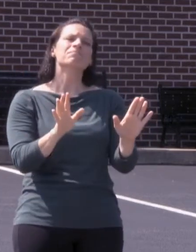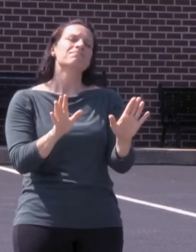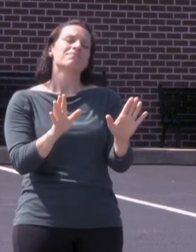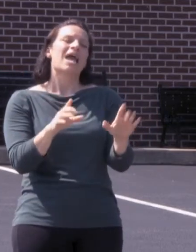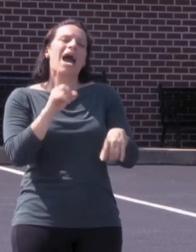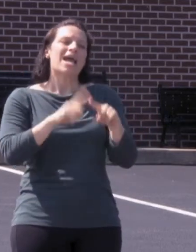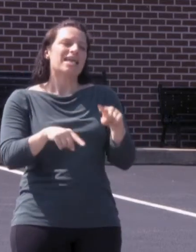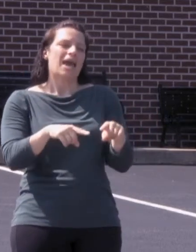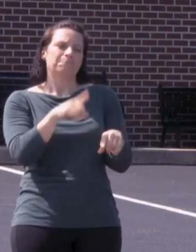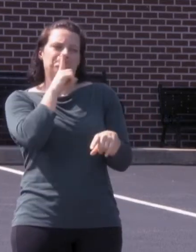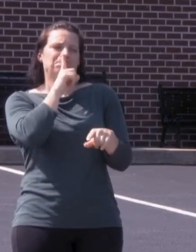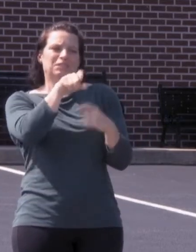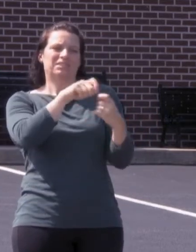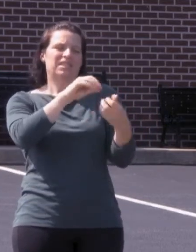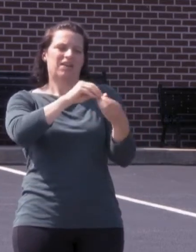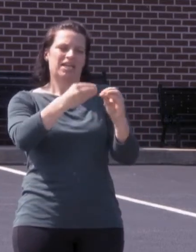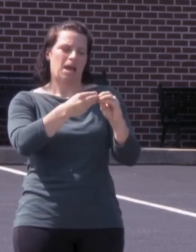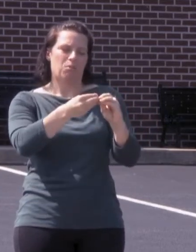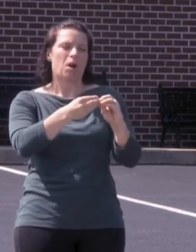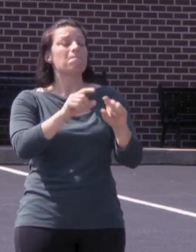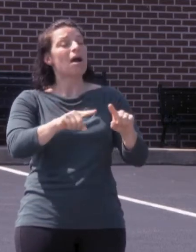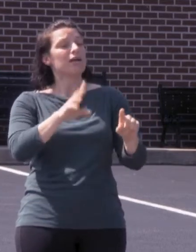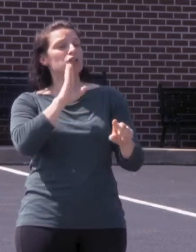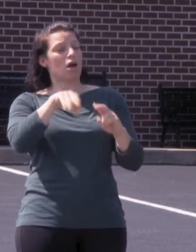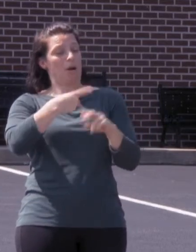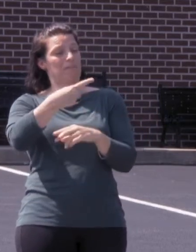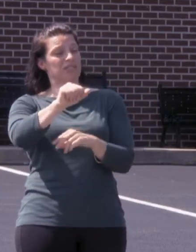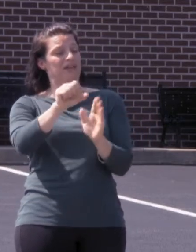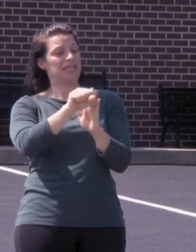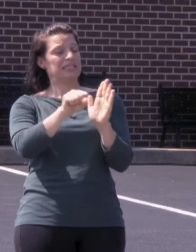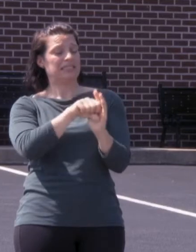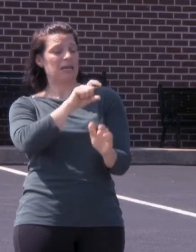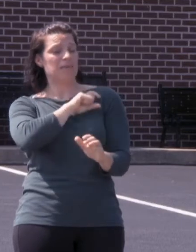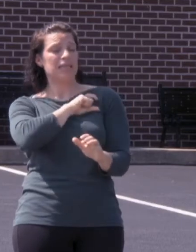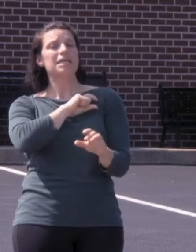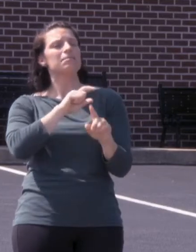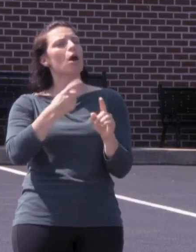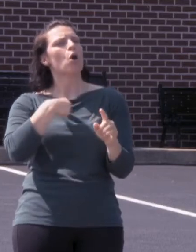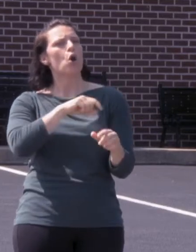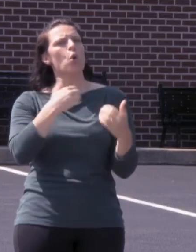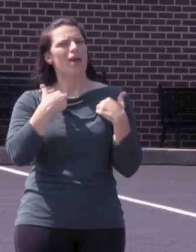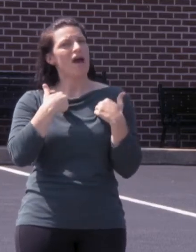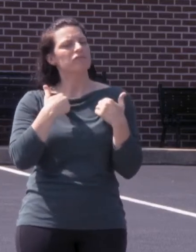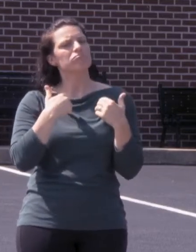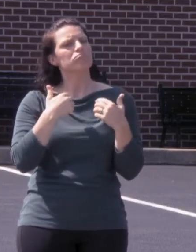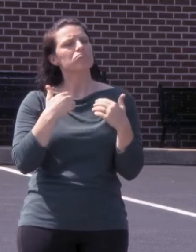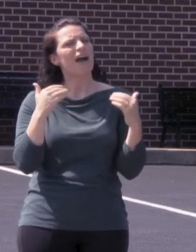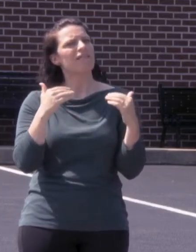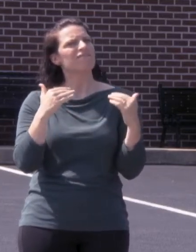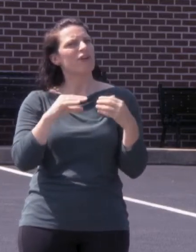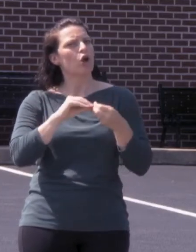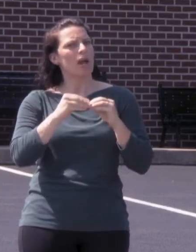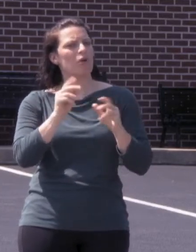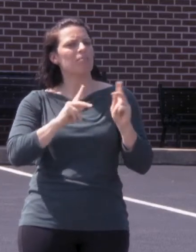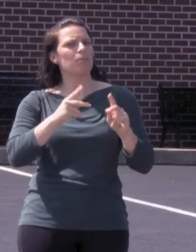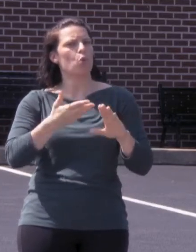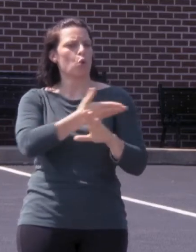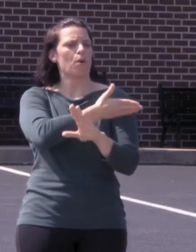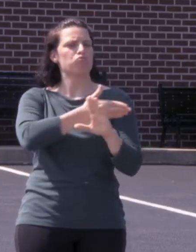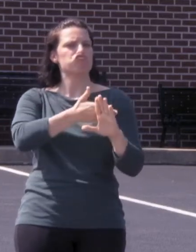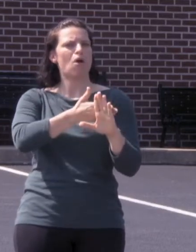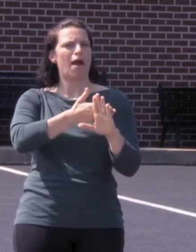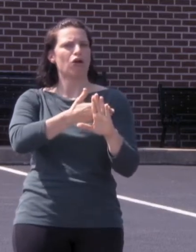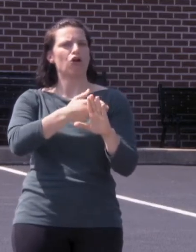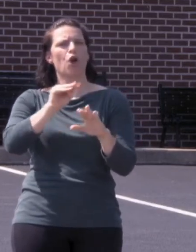number. I don't know necessarily. I could speak to the Pennsylvania State Police. We do have a fair number of individuals who were prior municipal